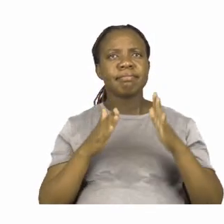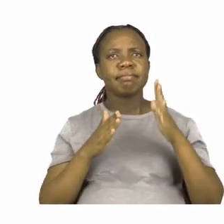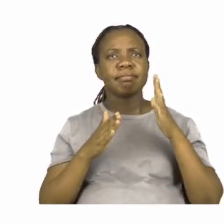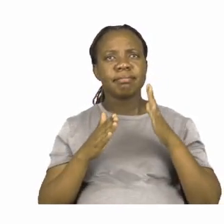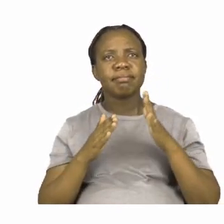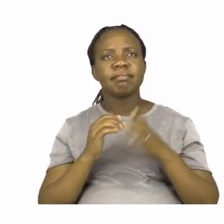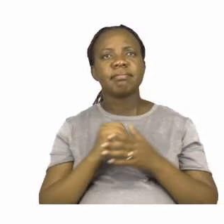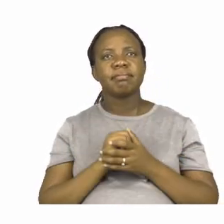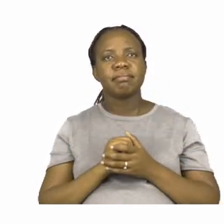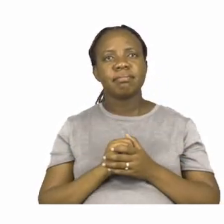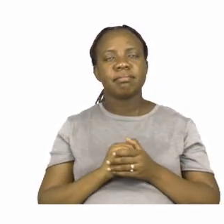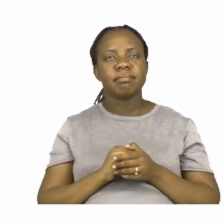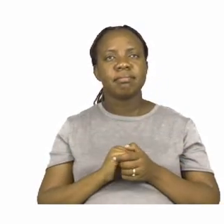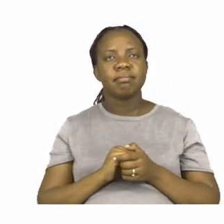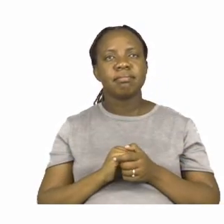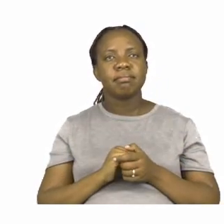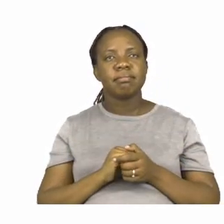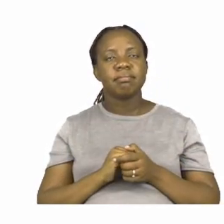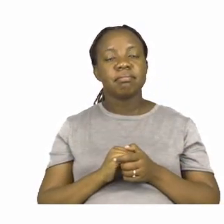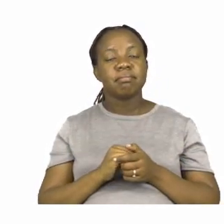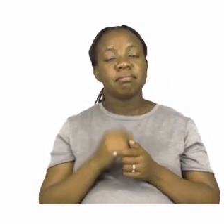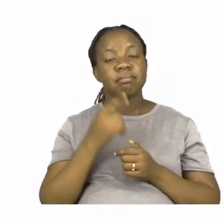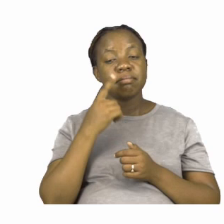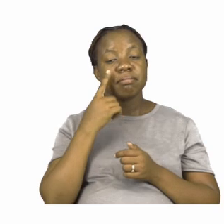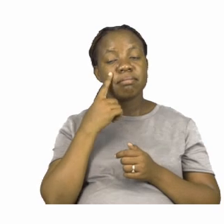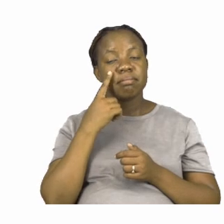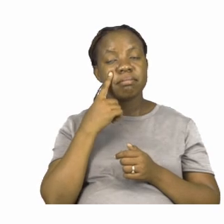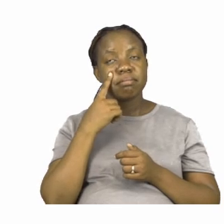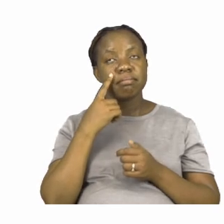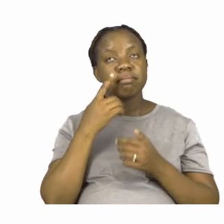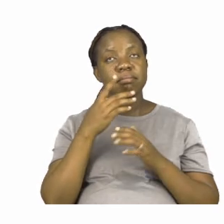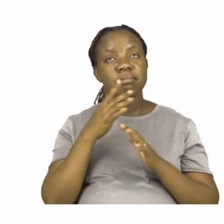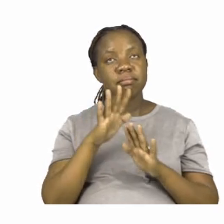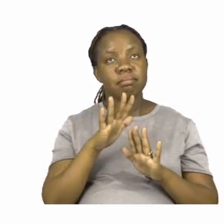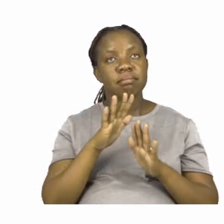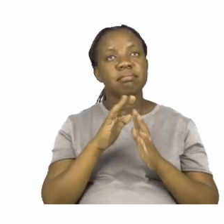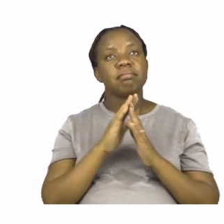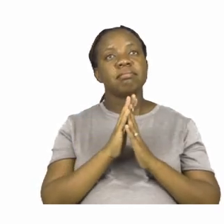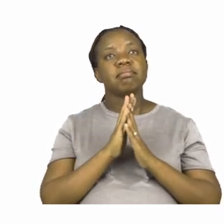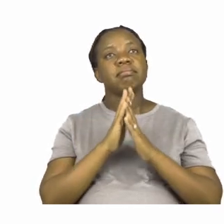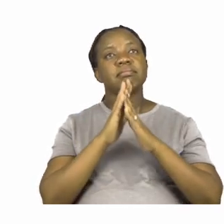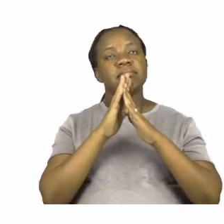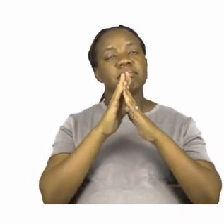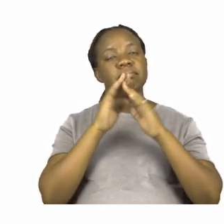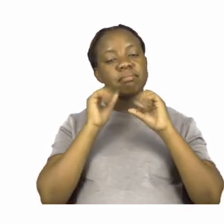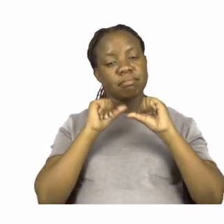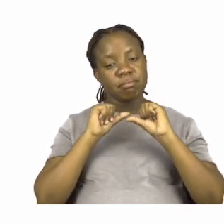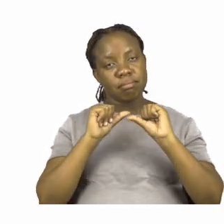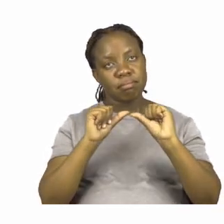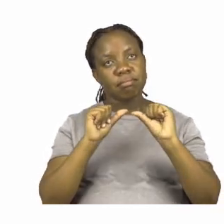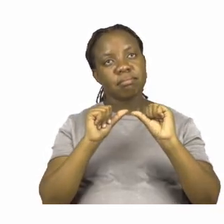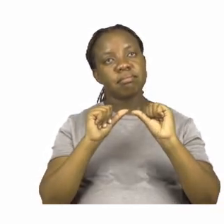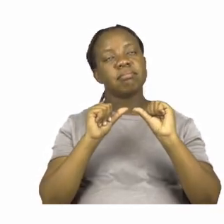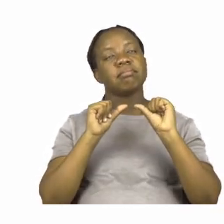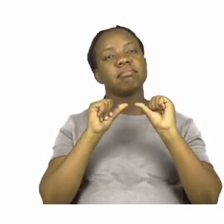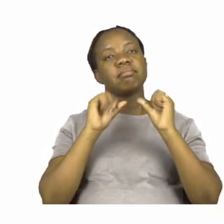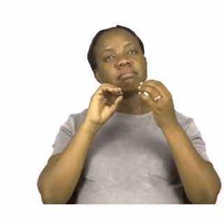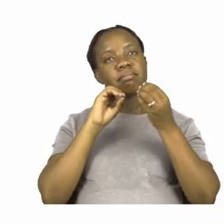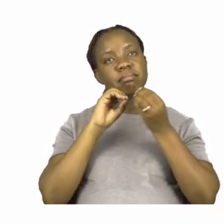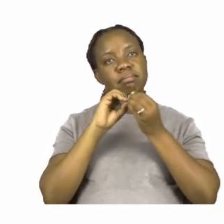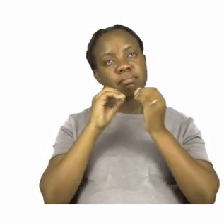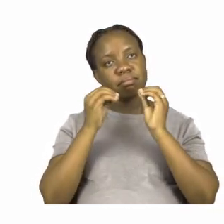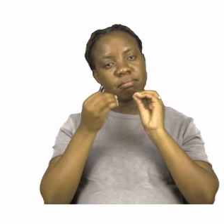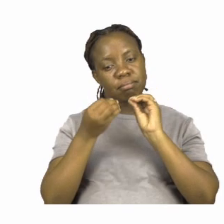Right, now once you found the picture, you can then go ahead and write the number of the